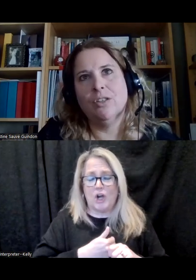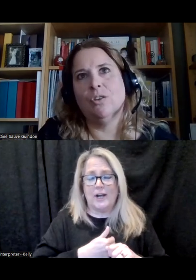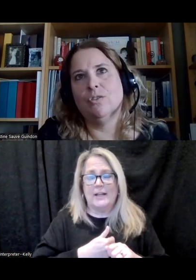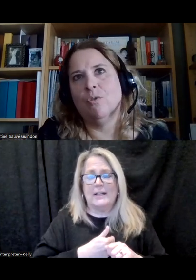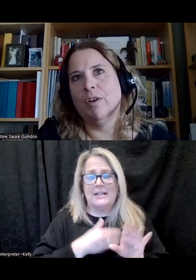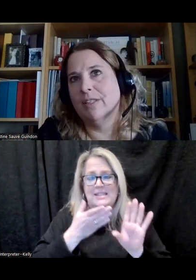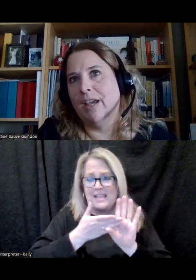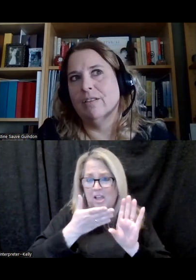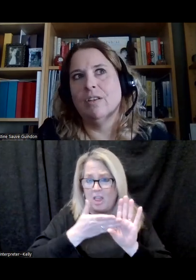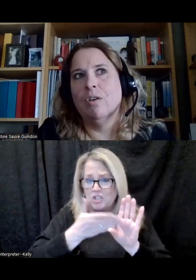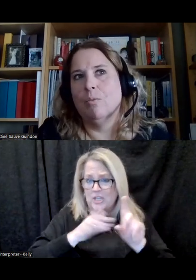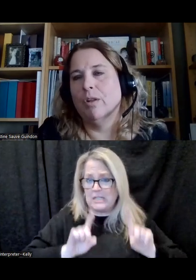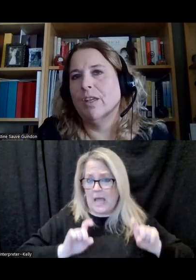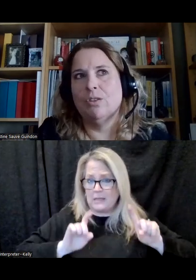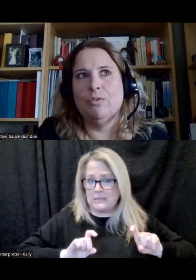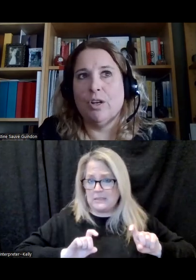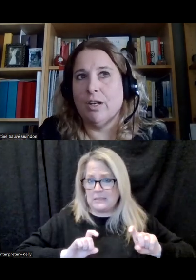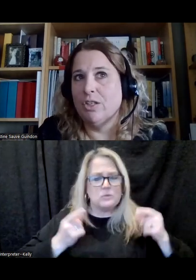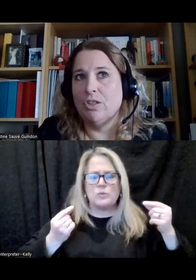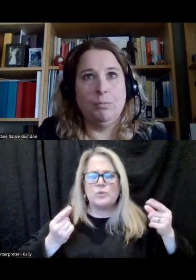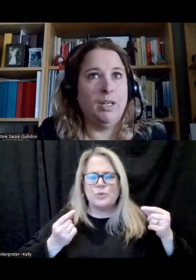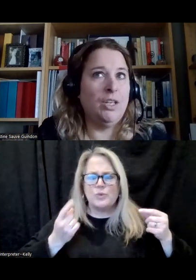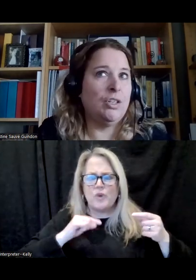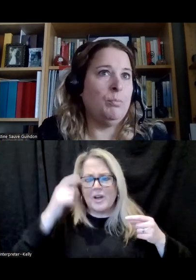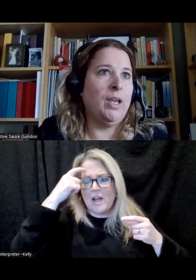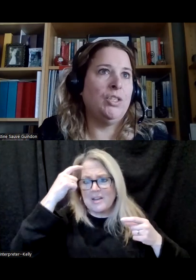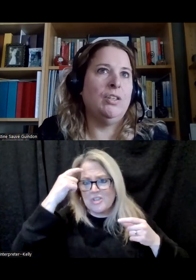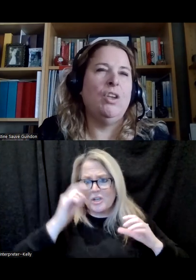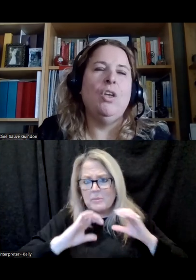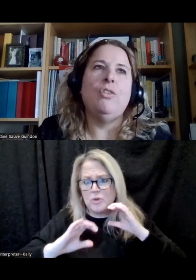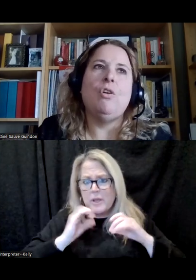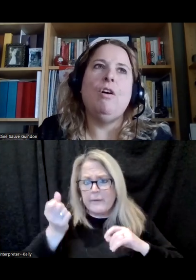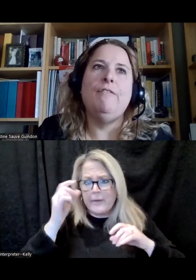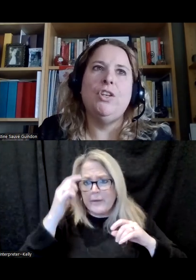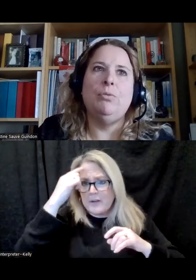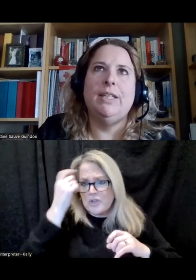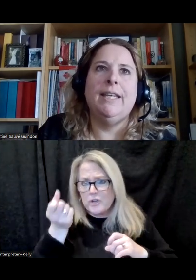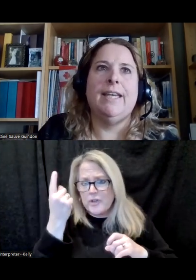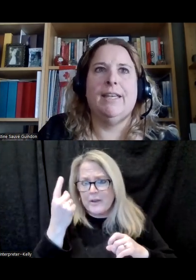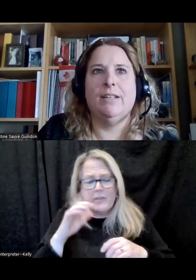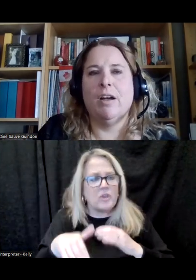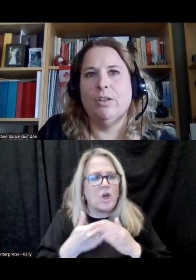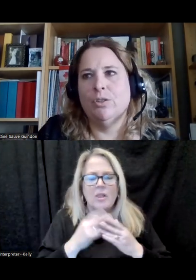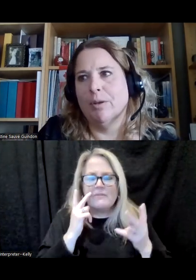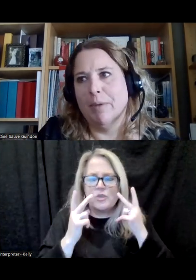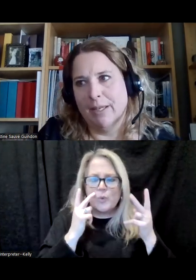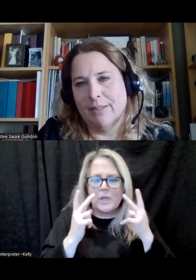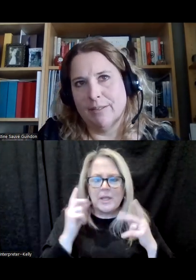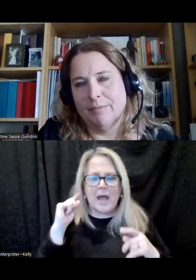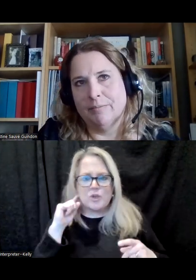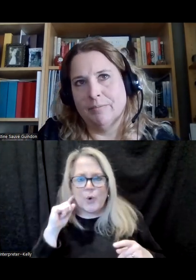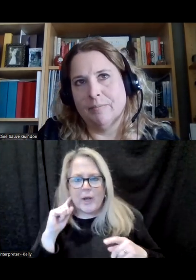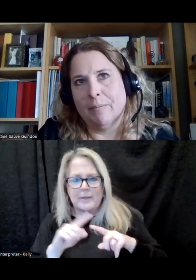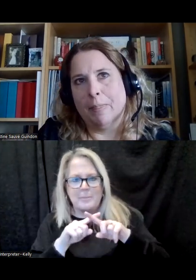psychological tests, scoring scales, what do they do for cognition, communication, comprehension? They're all visually and auditory